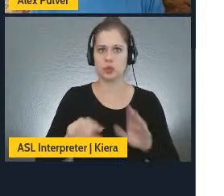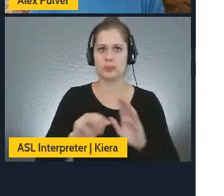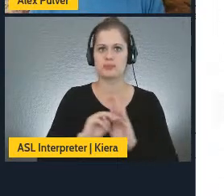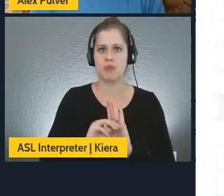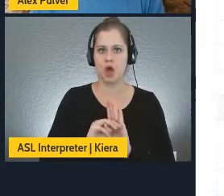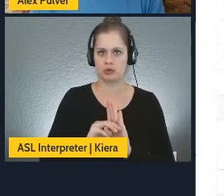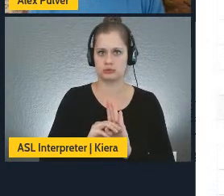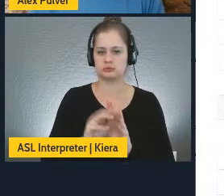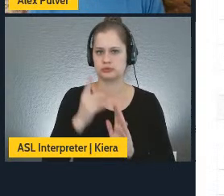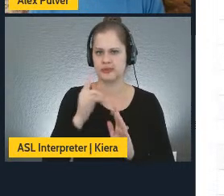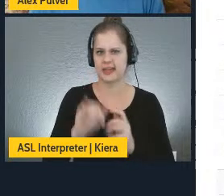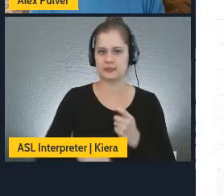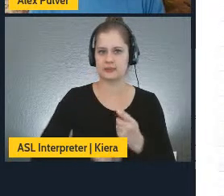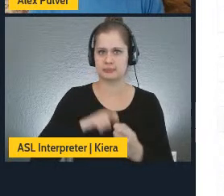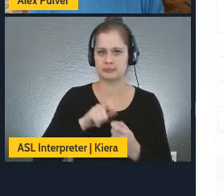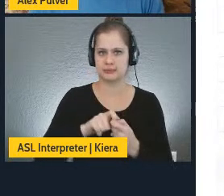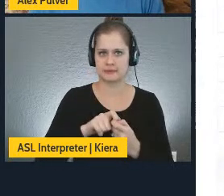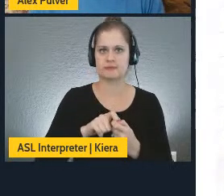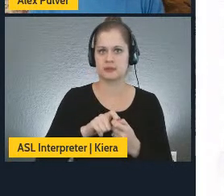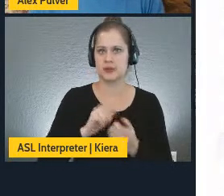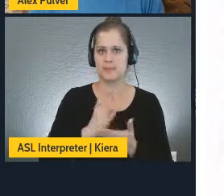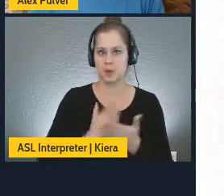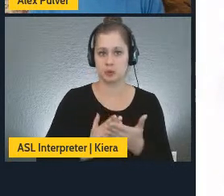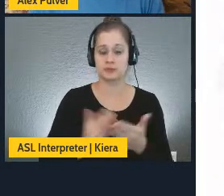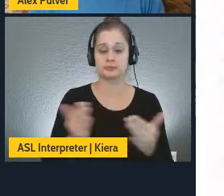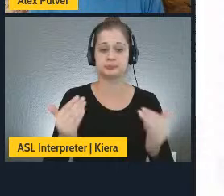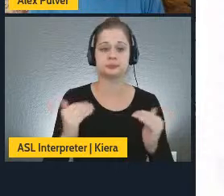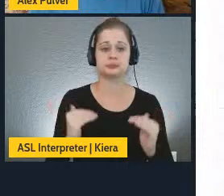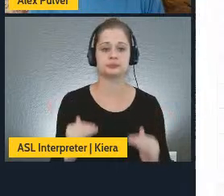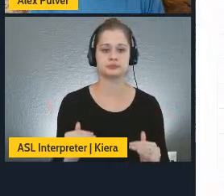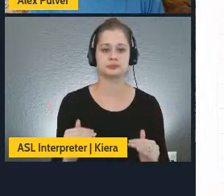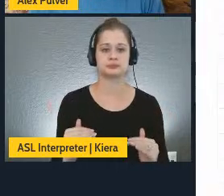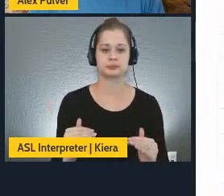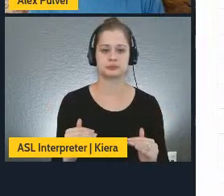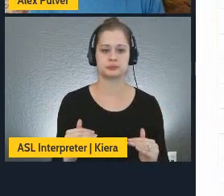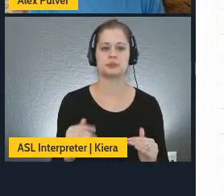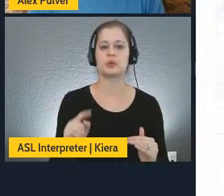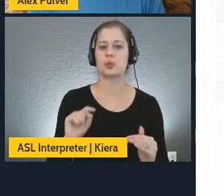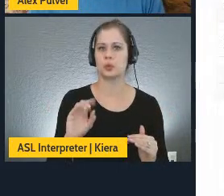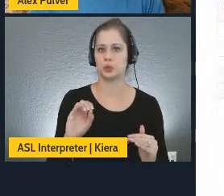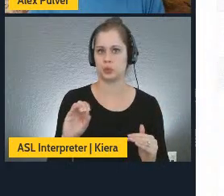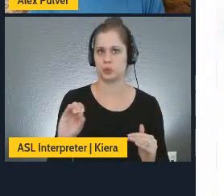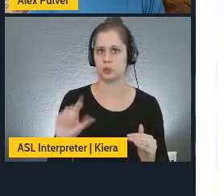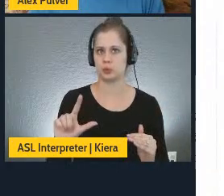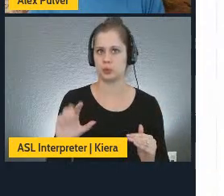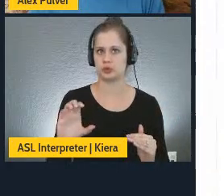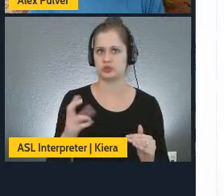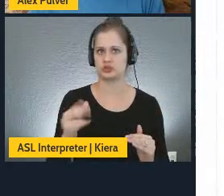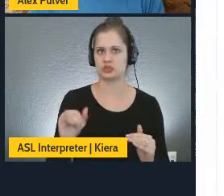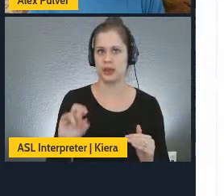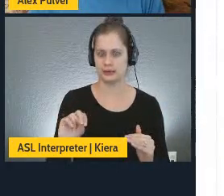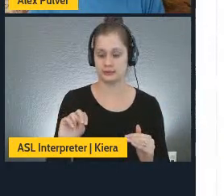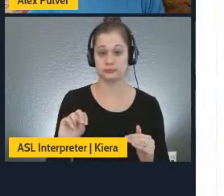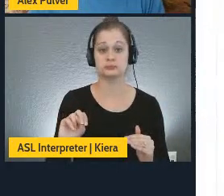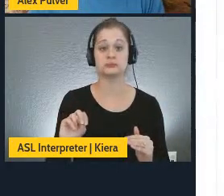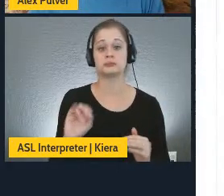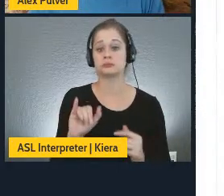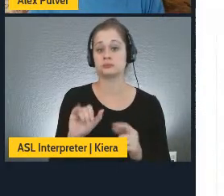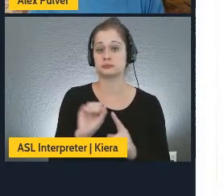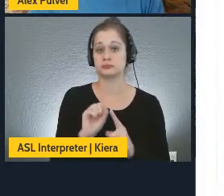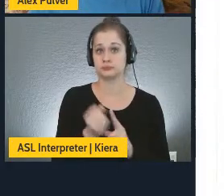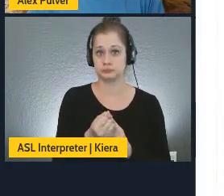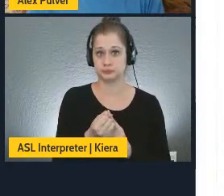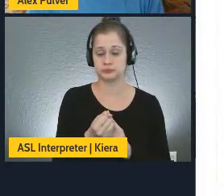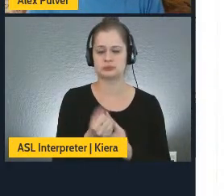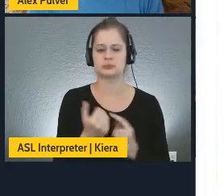specific component. And I also have my tool chain defined here. And in this case, the tool chain